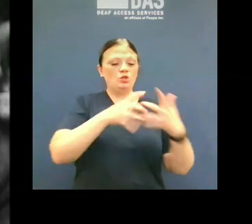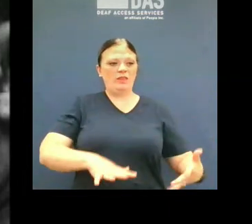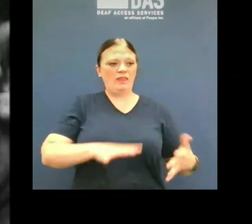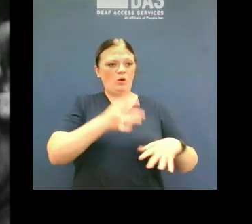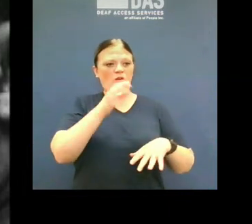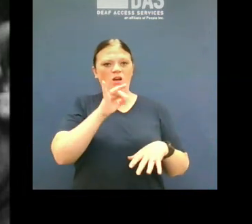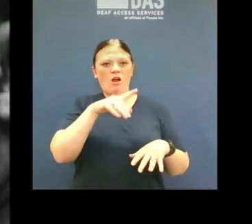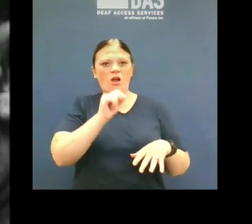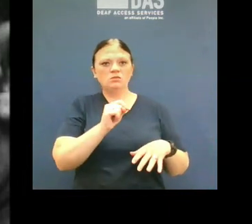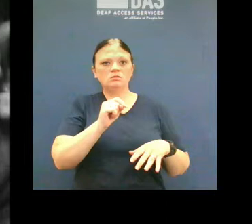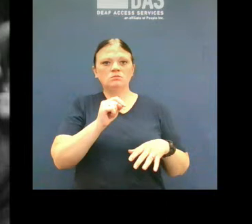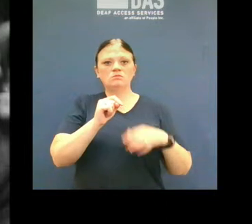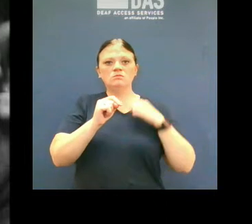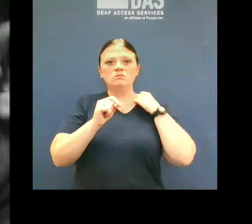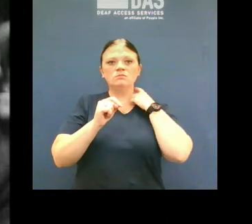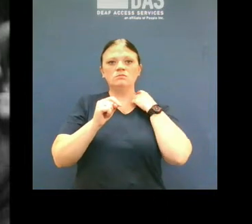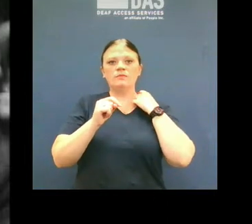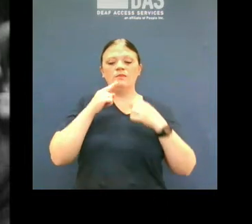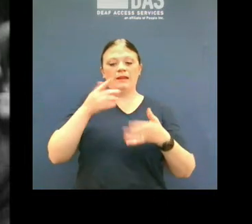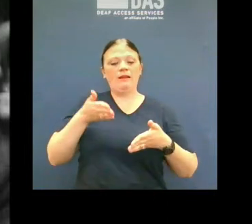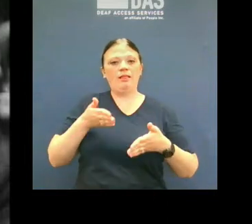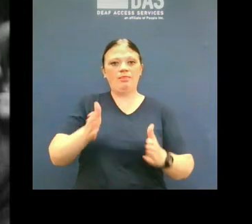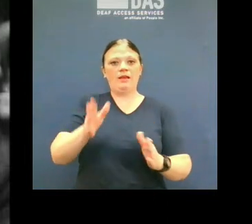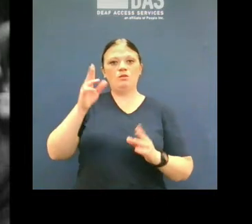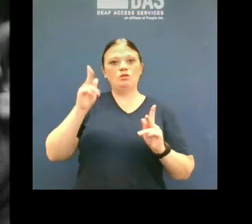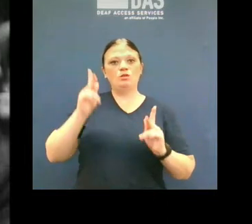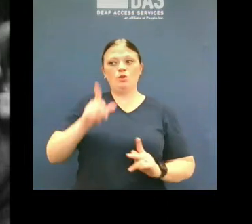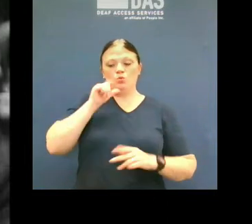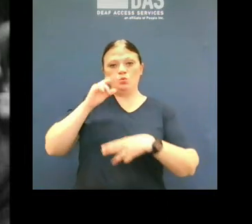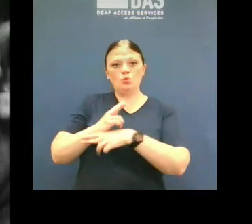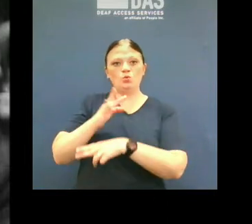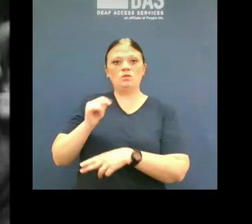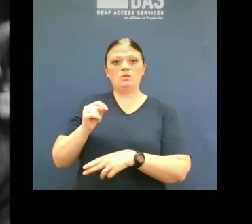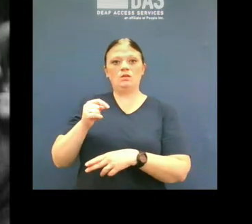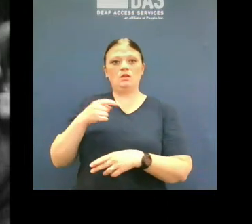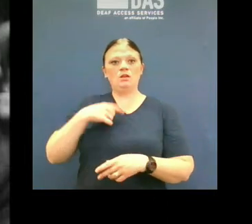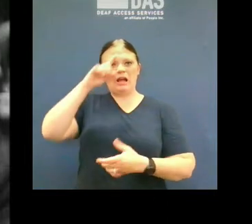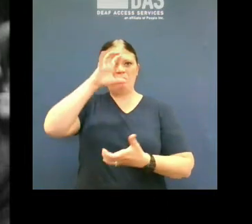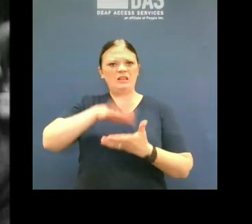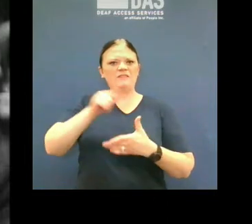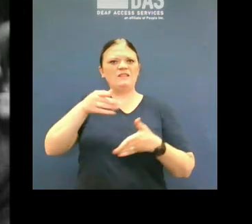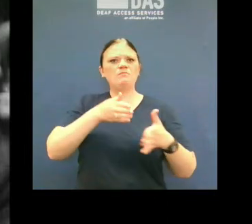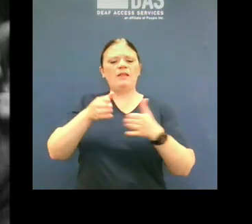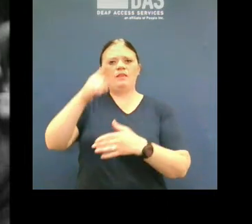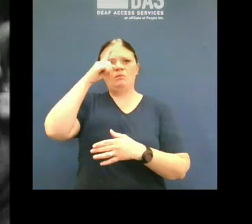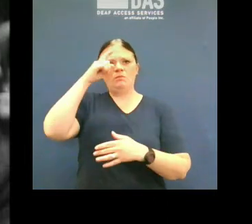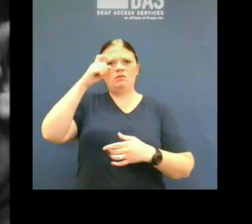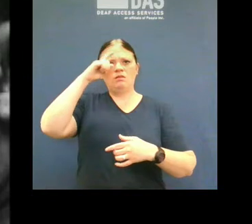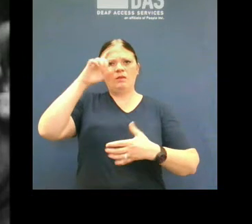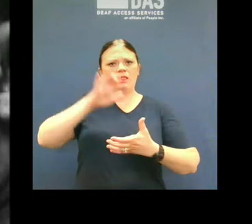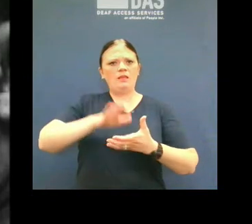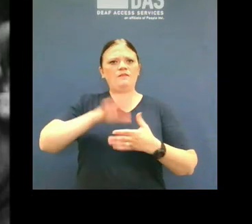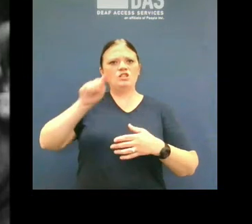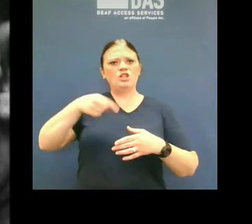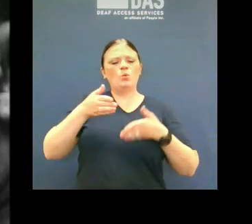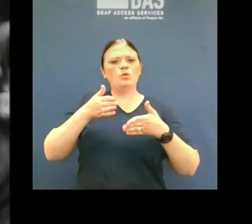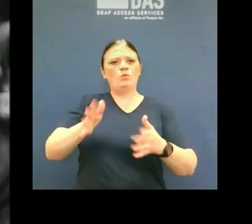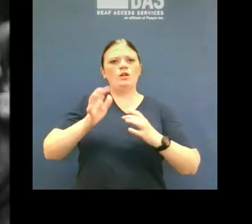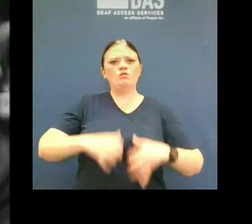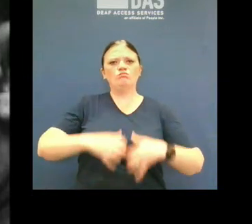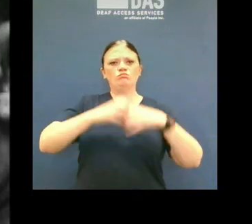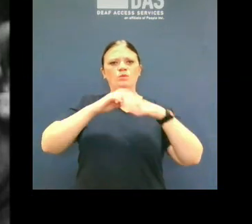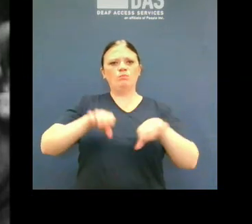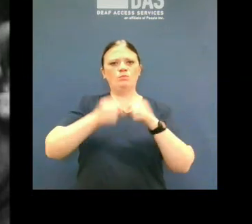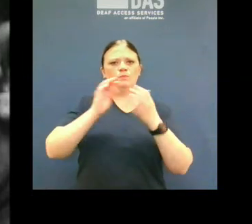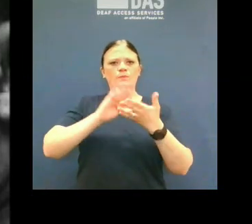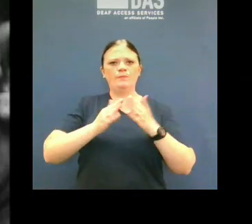who wields it. I believe in this method because I think it is the only way to reestablish a broken community. It is the method which seeks